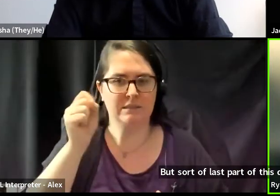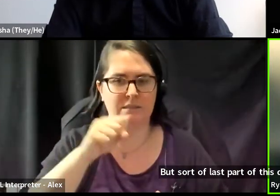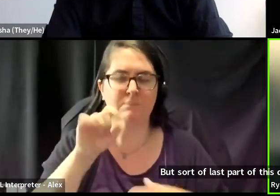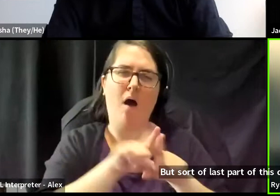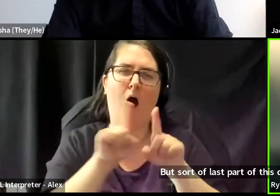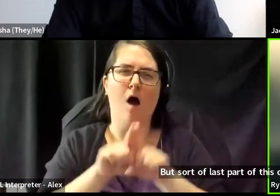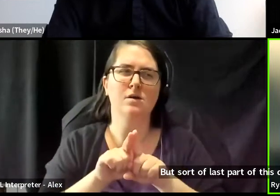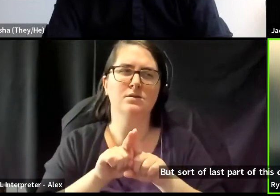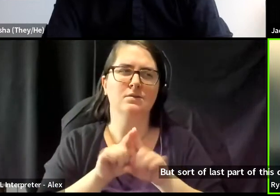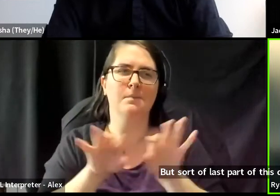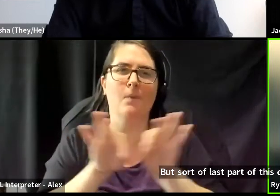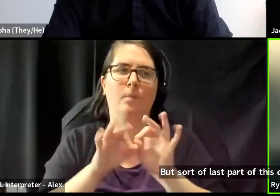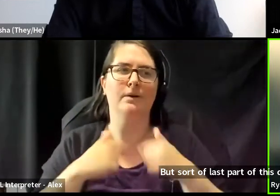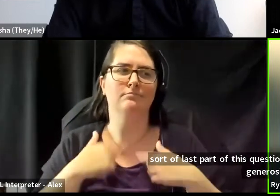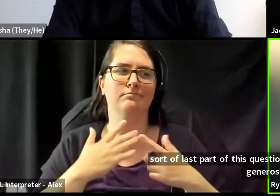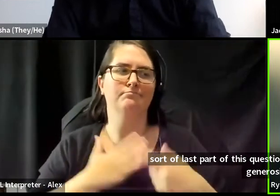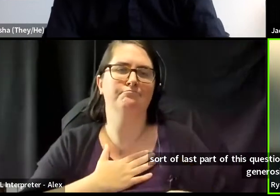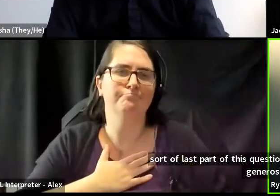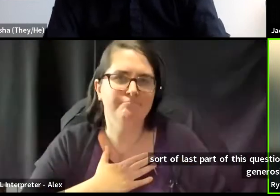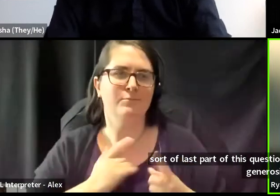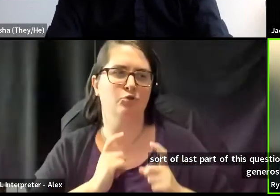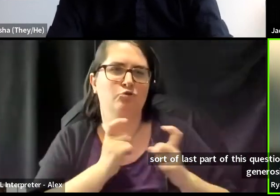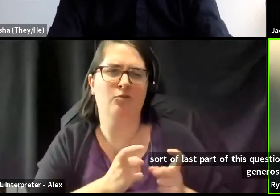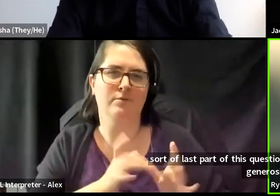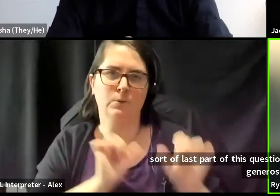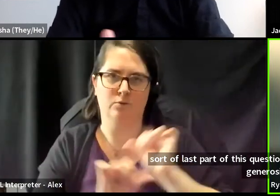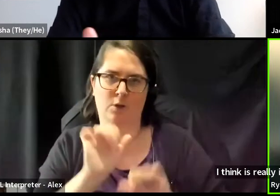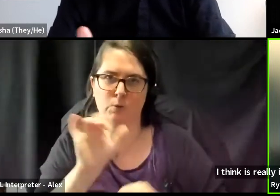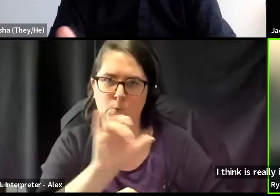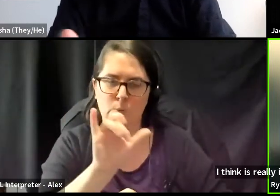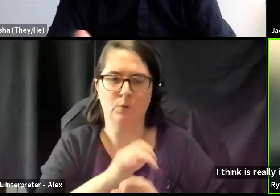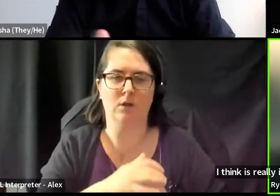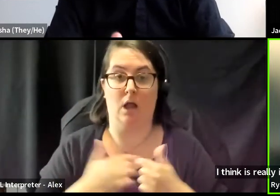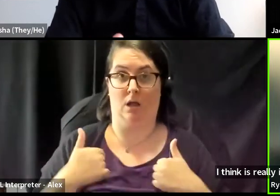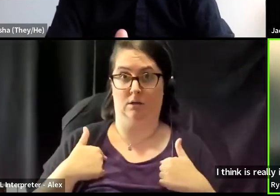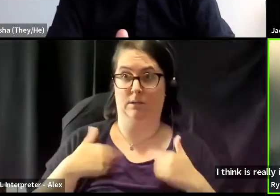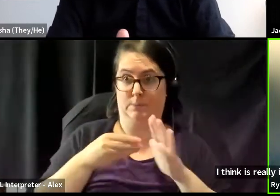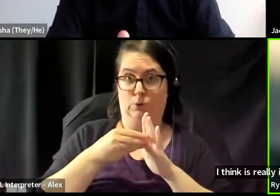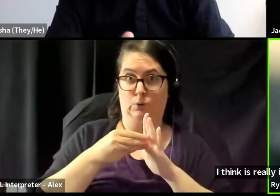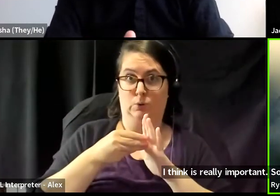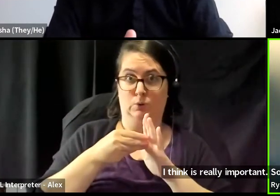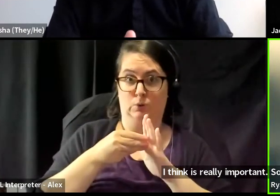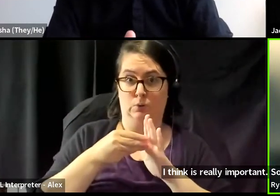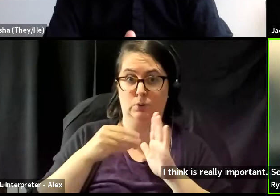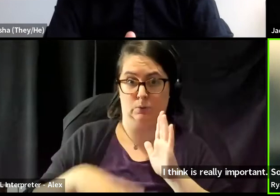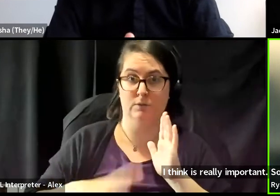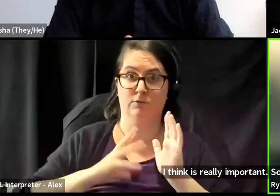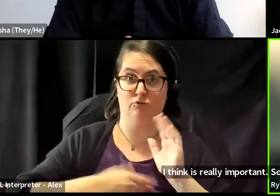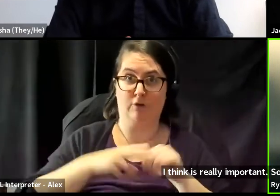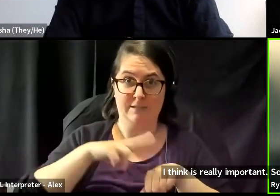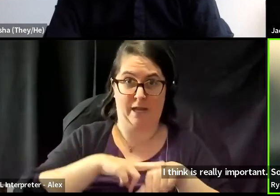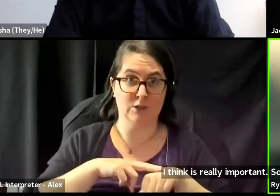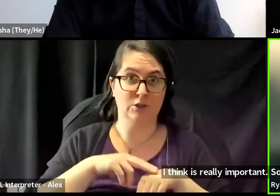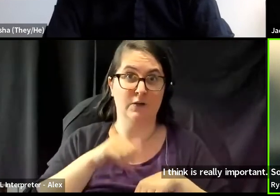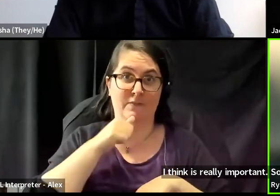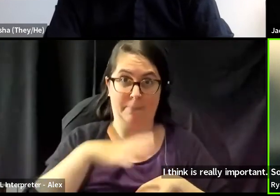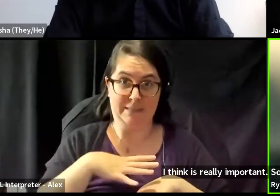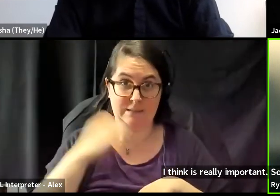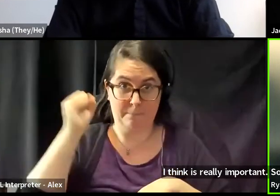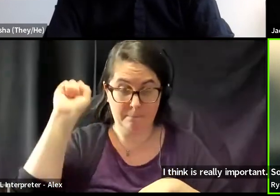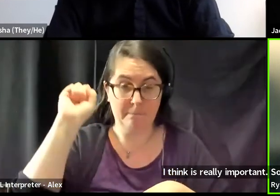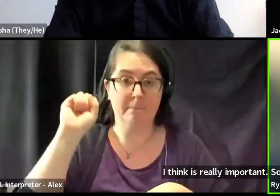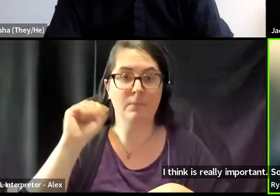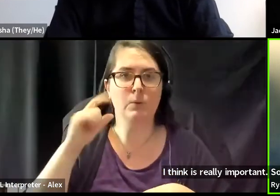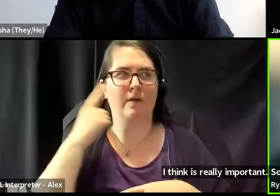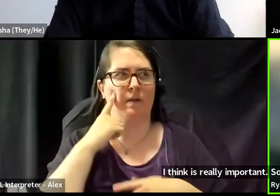generosity, I think, is really important. So like, I also think about, like, I'm a student of transnational feminism. So, you know, we think a lot about